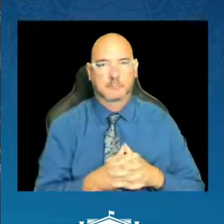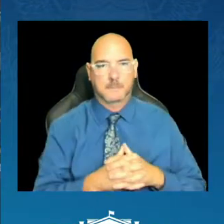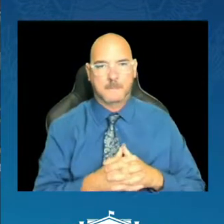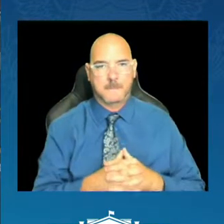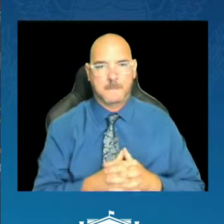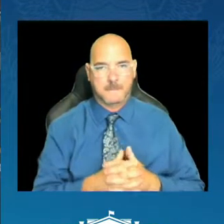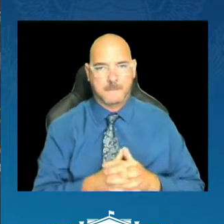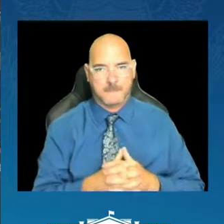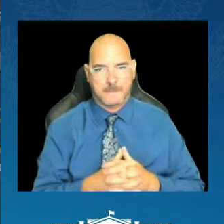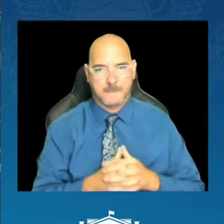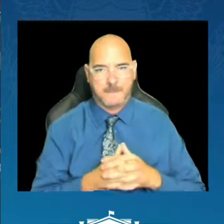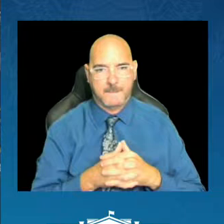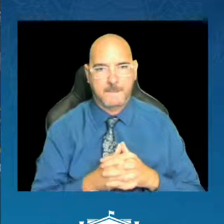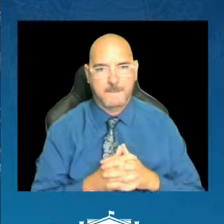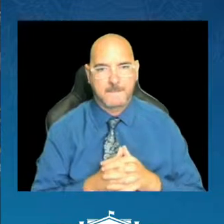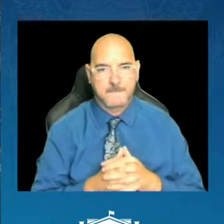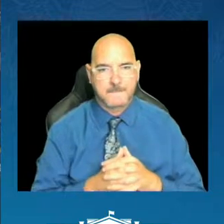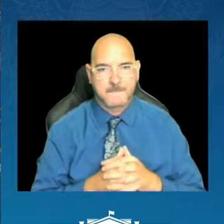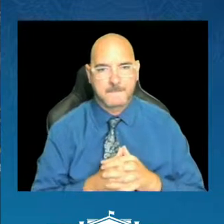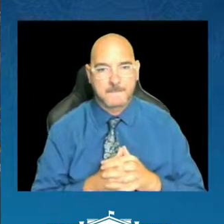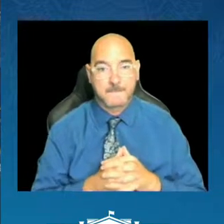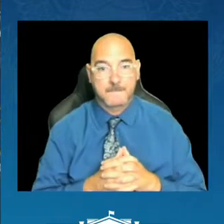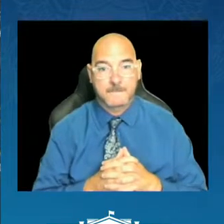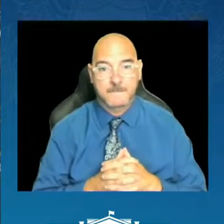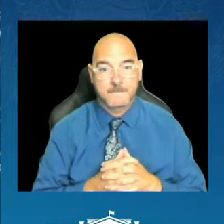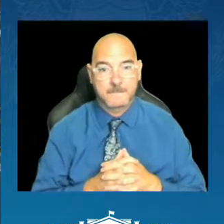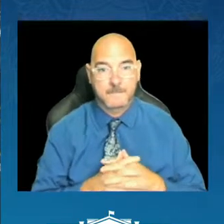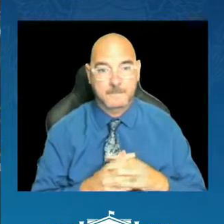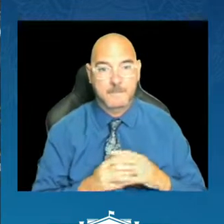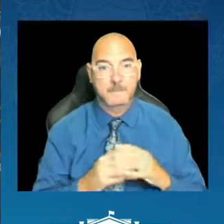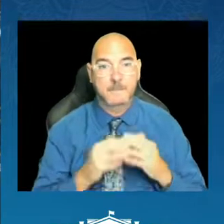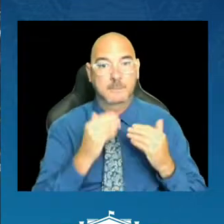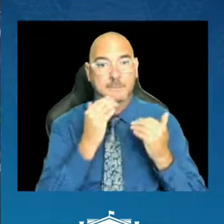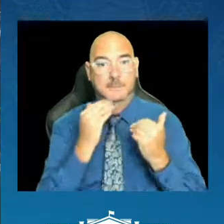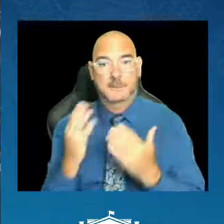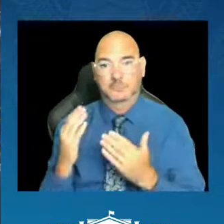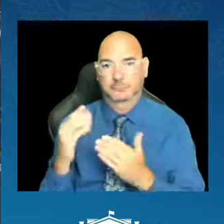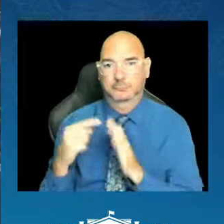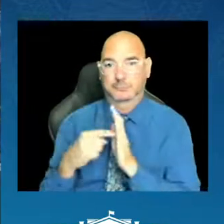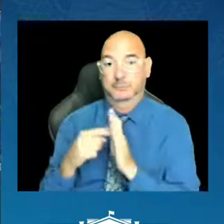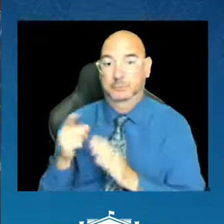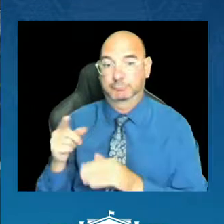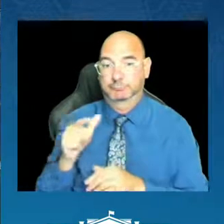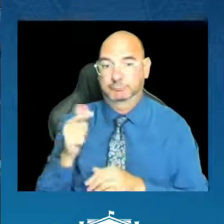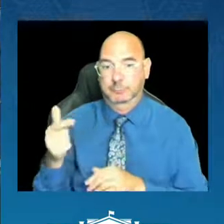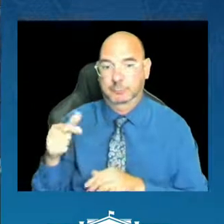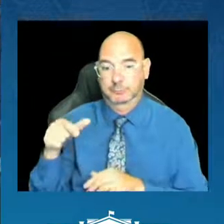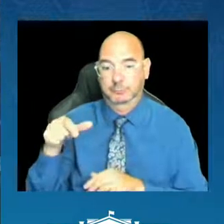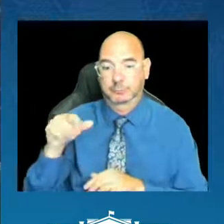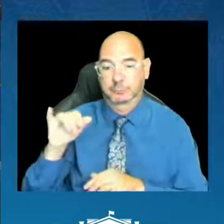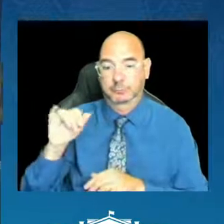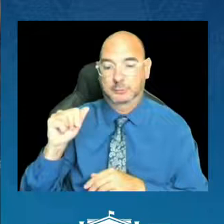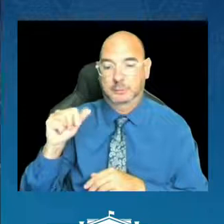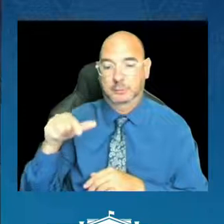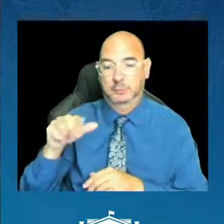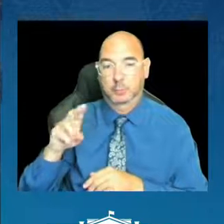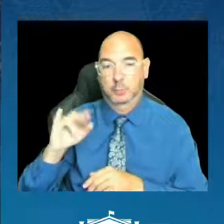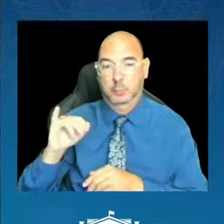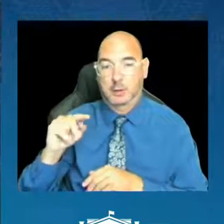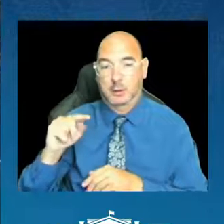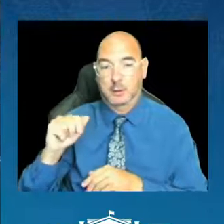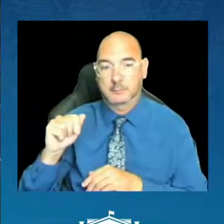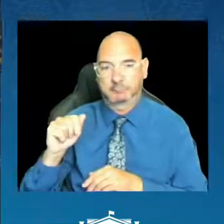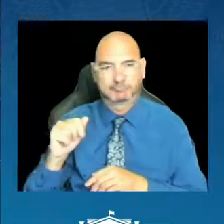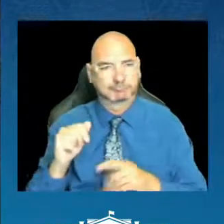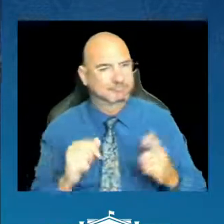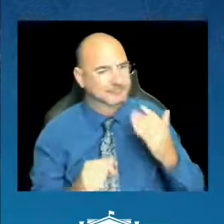Thank you. Representative Thank you. Giaquinta. Thank you, Madam Vice President. Thank you, Madam Vice President.